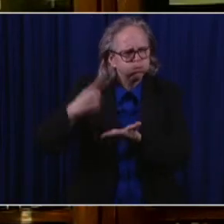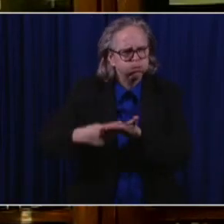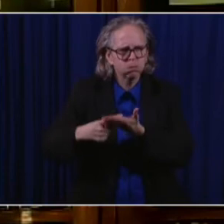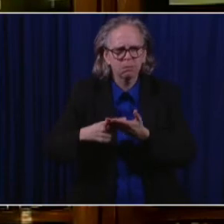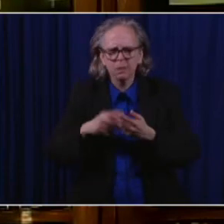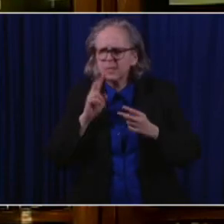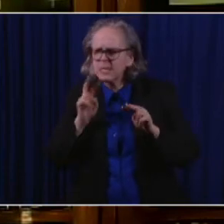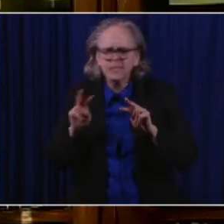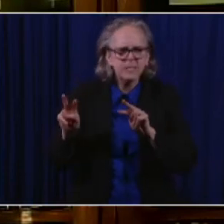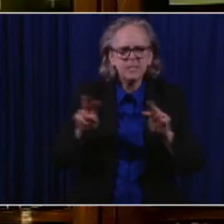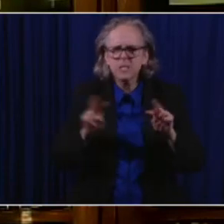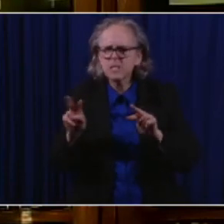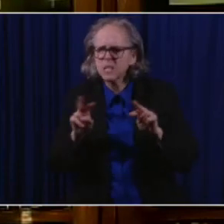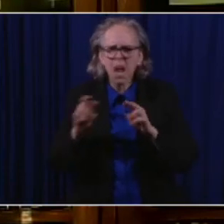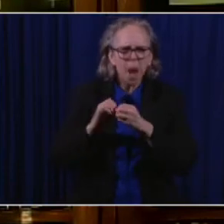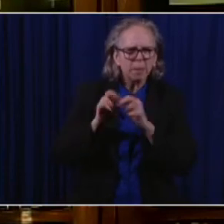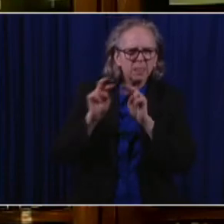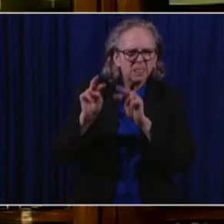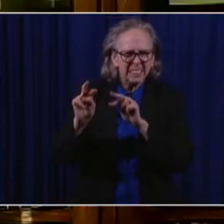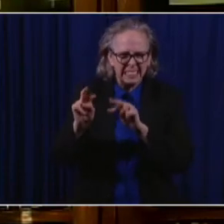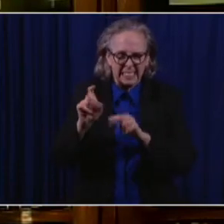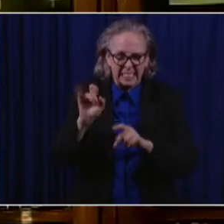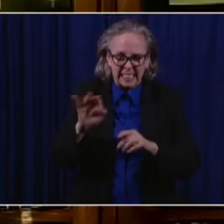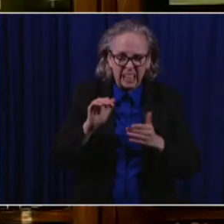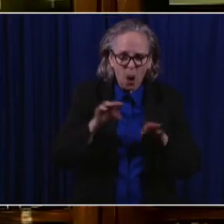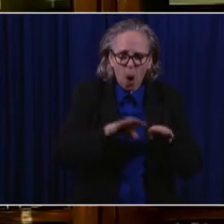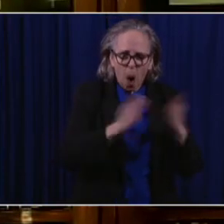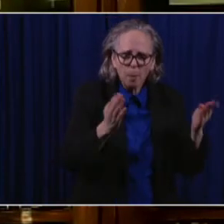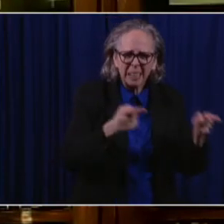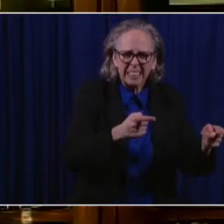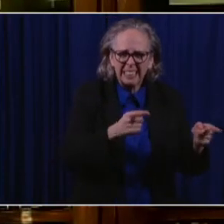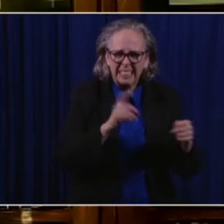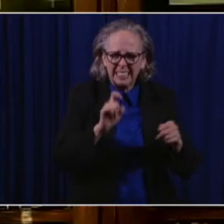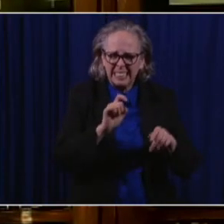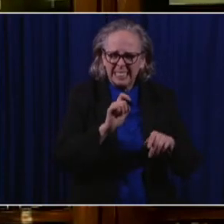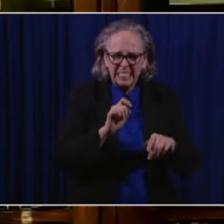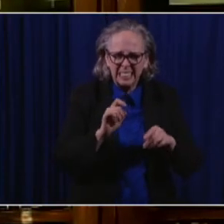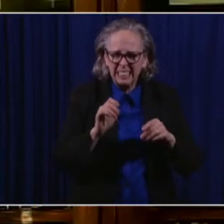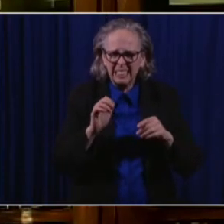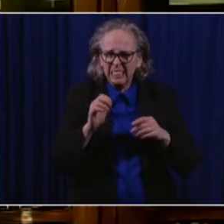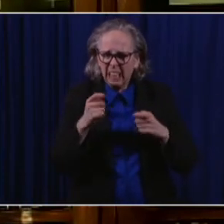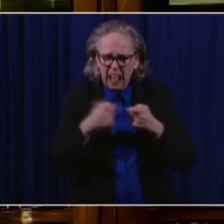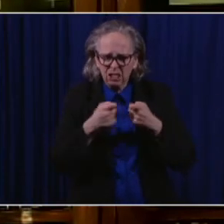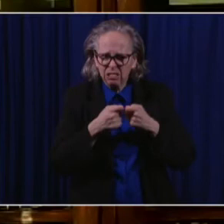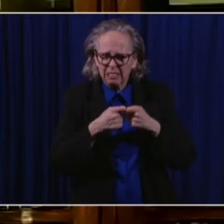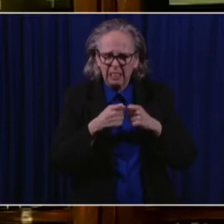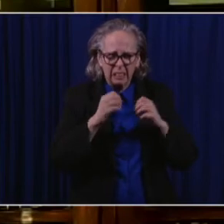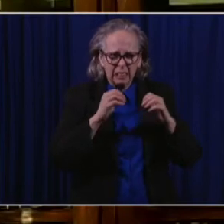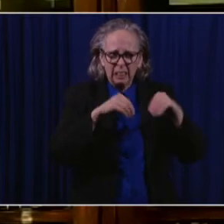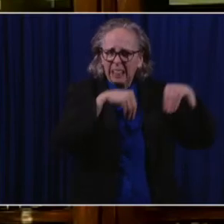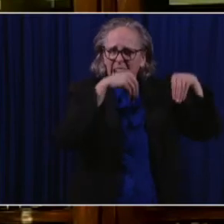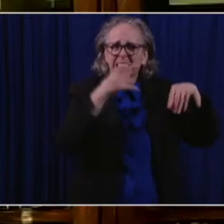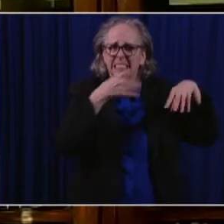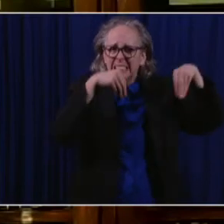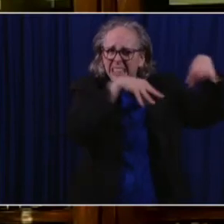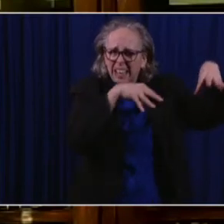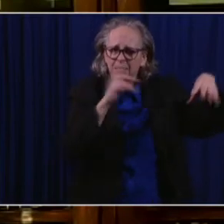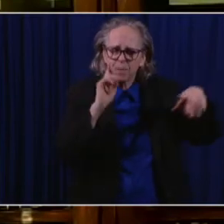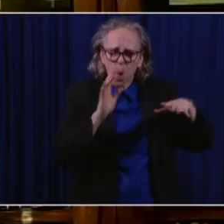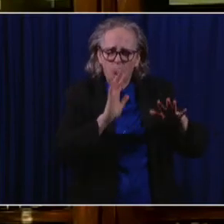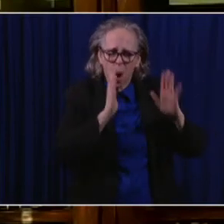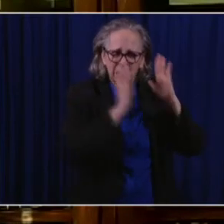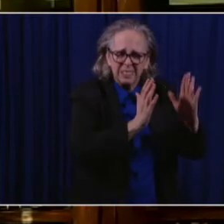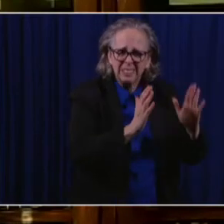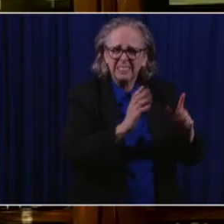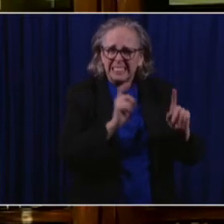need to just get a contract for the electrical setup? Whatever it is, we are assessing that on a week-by-week basis, knowing that within 7 days to